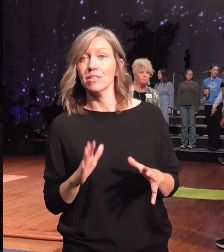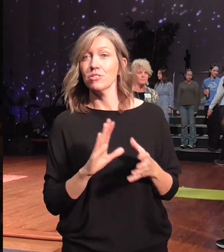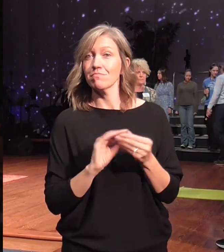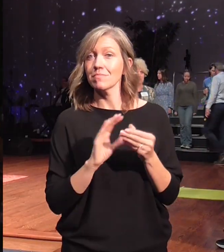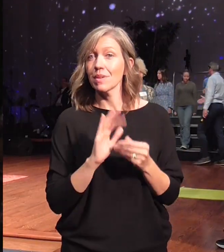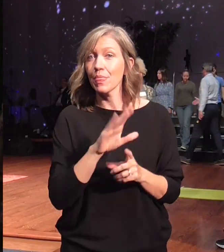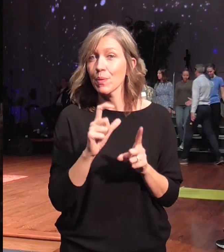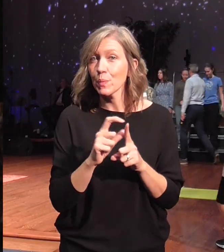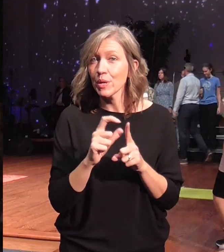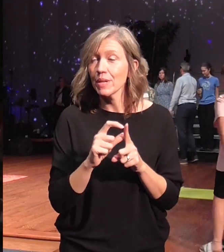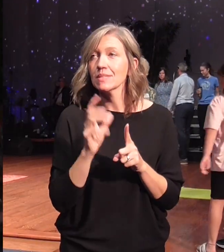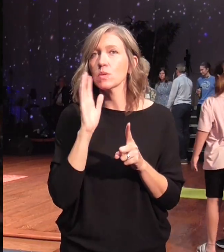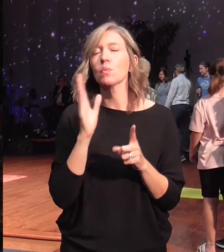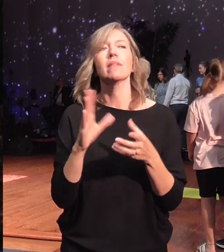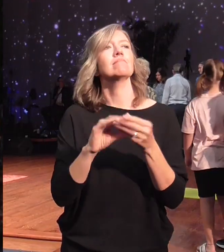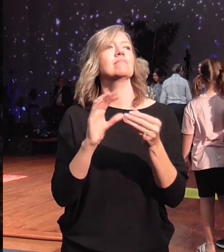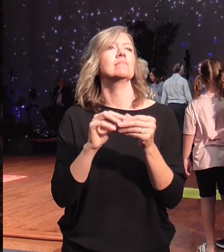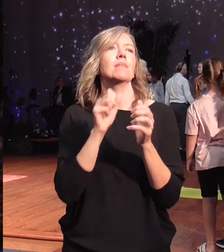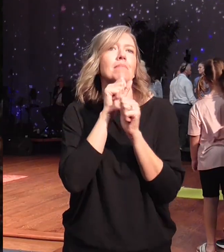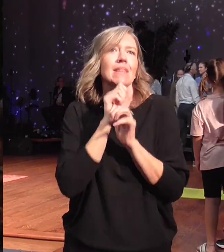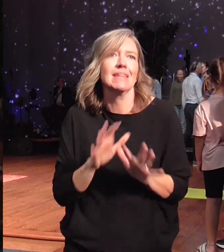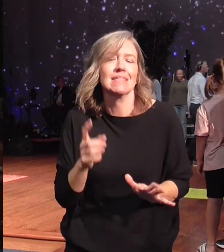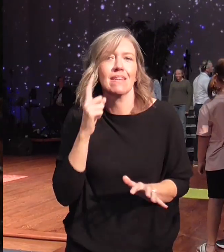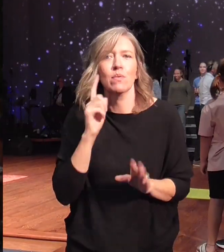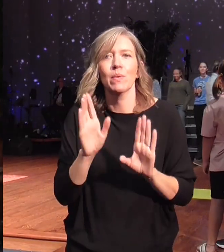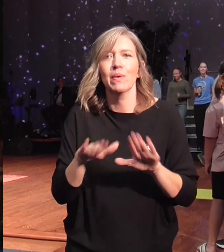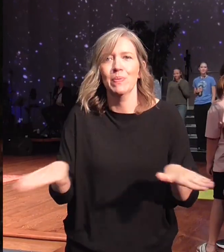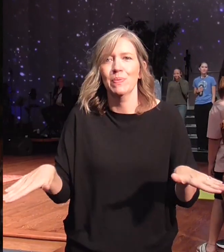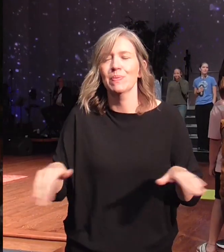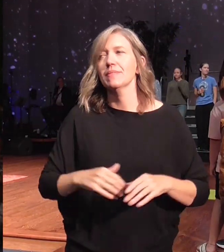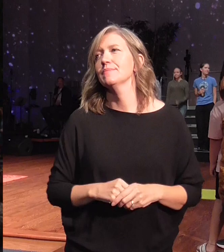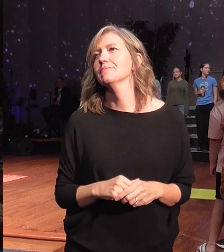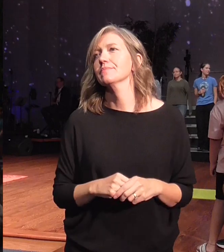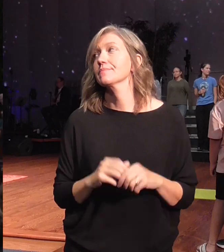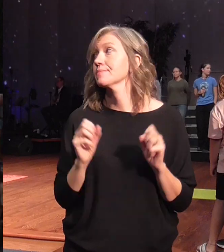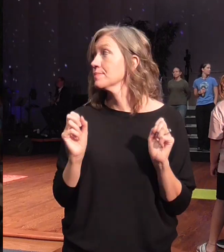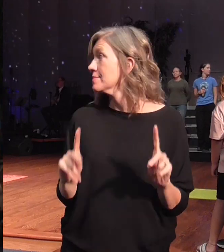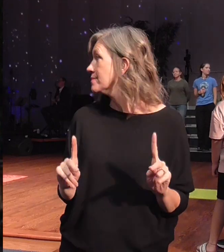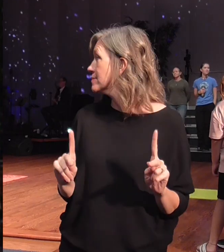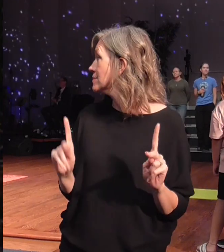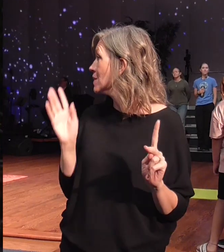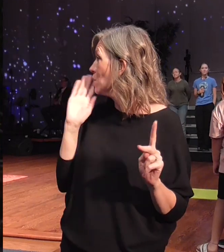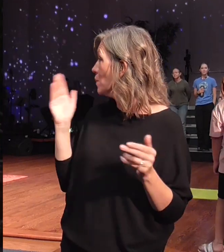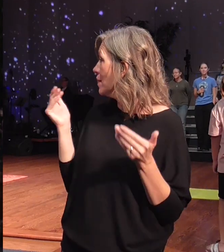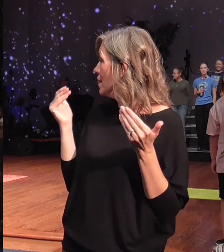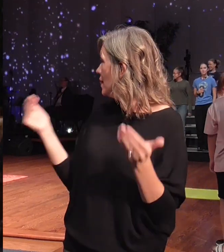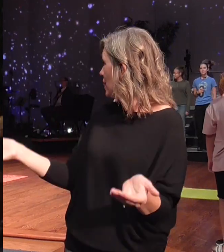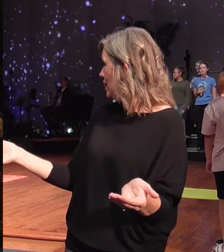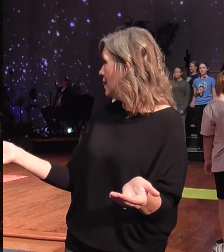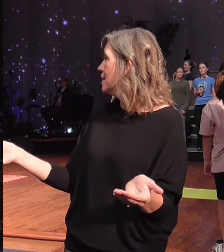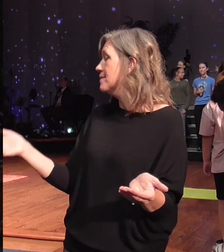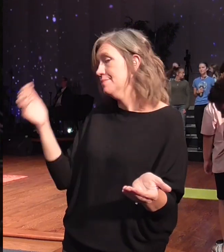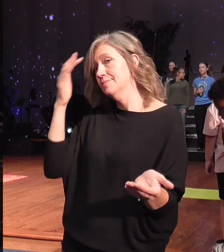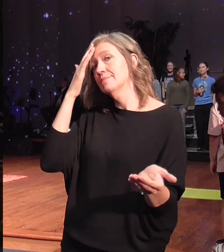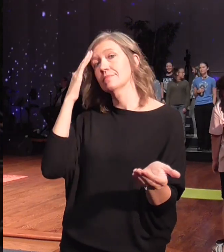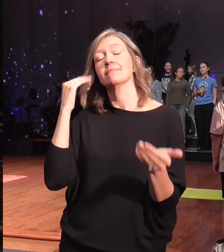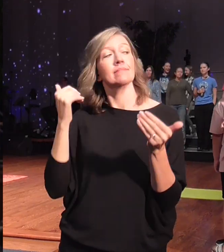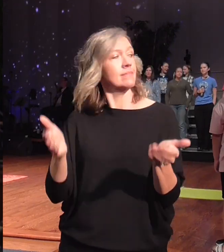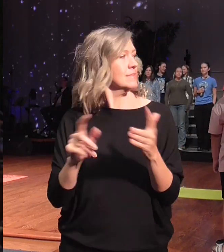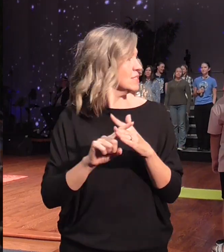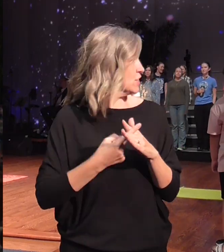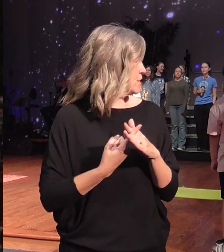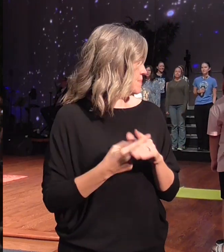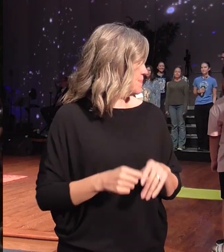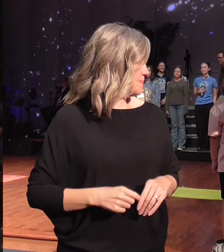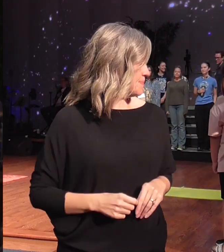share a little blessing together for them. All right, with that, we're going to go ahead and get